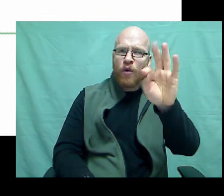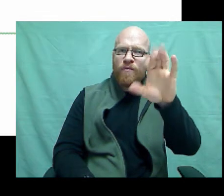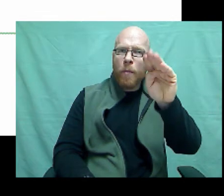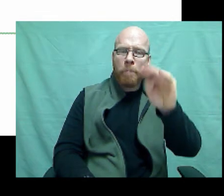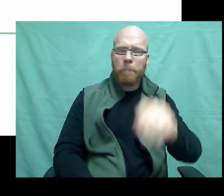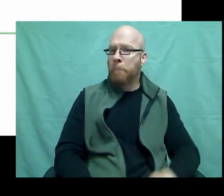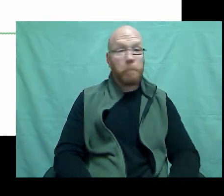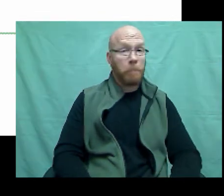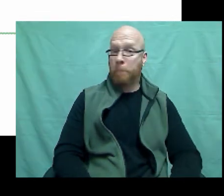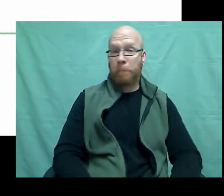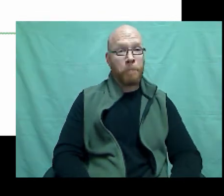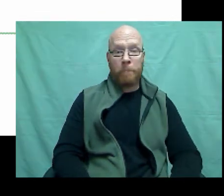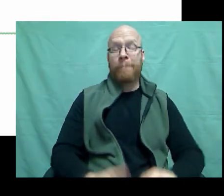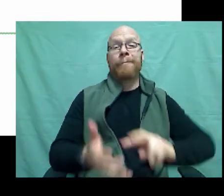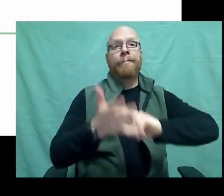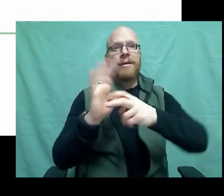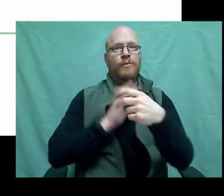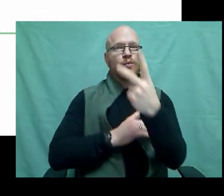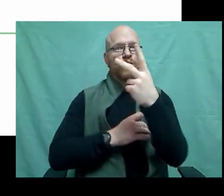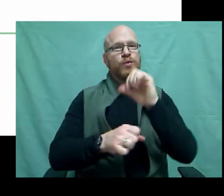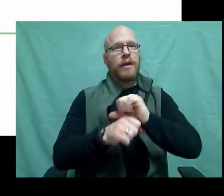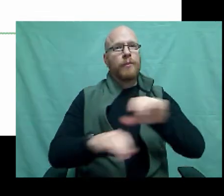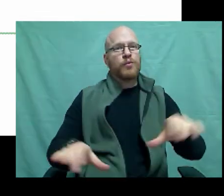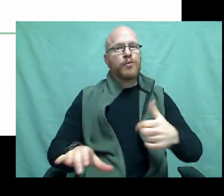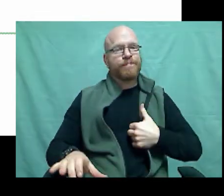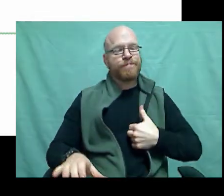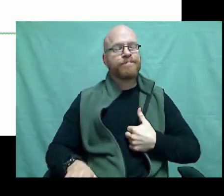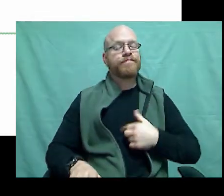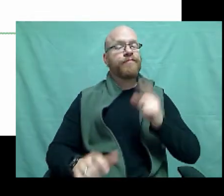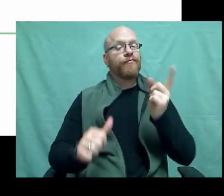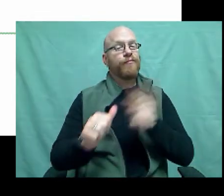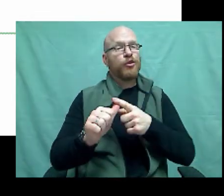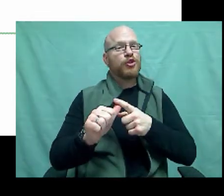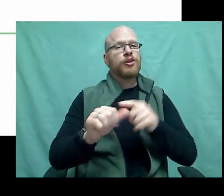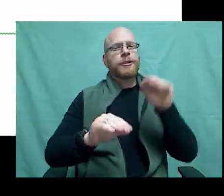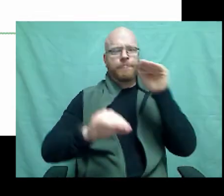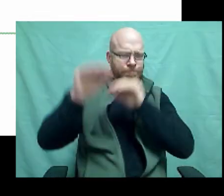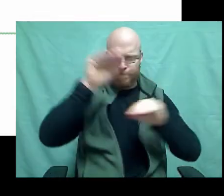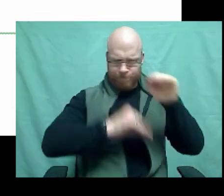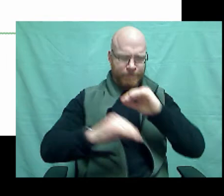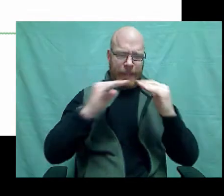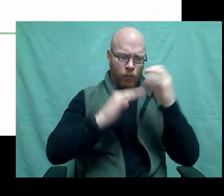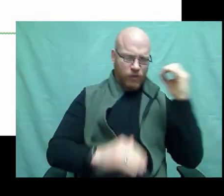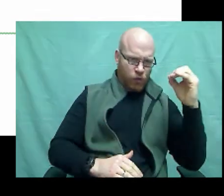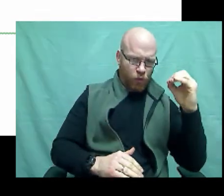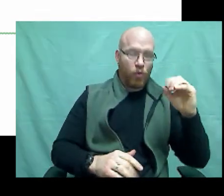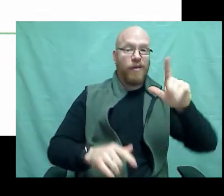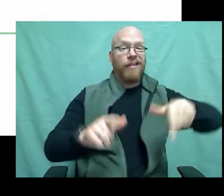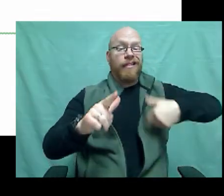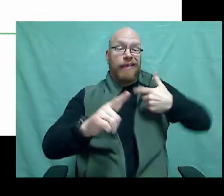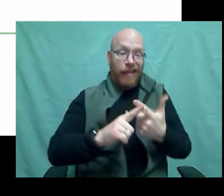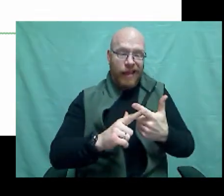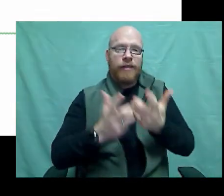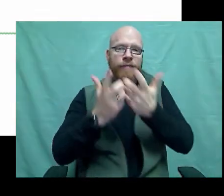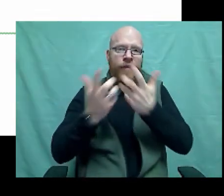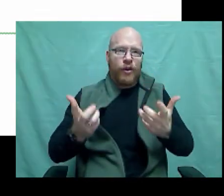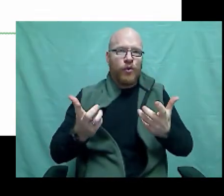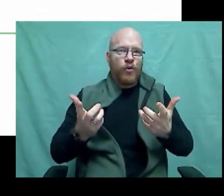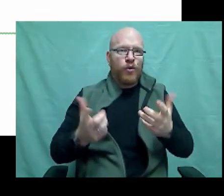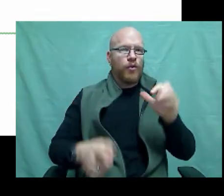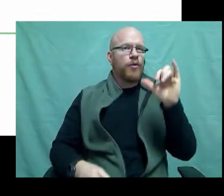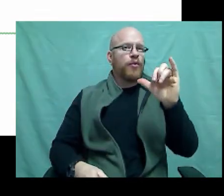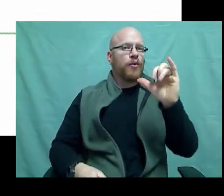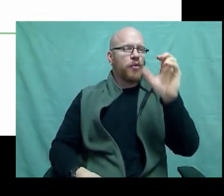look at the example, it's not in standard form either. So I have to face those two hurdles. I have to set it